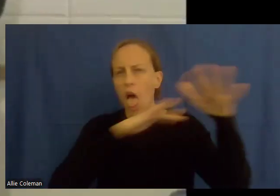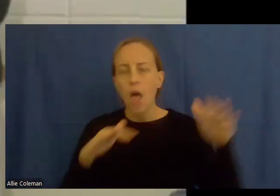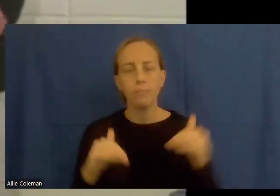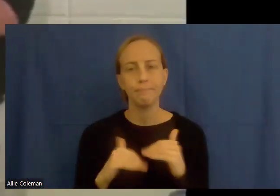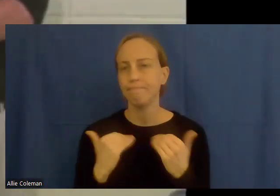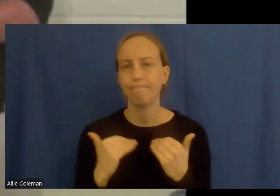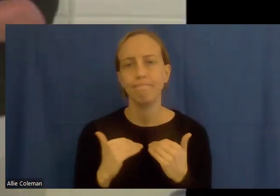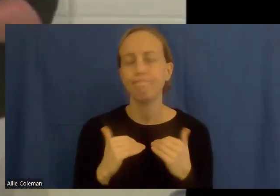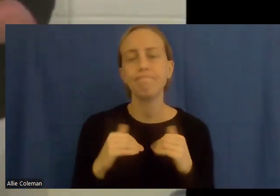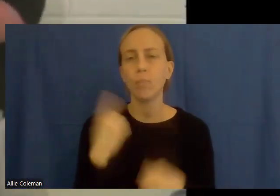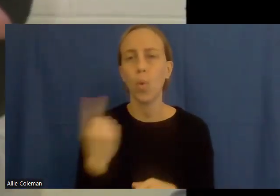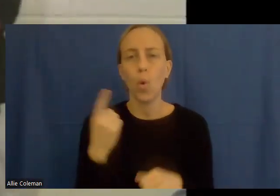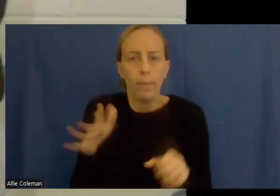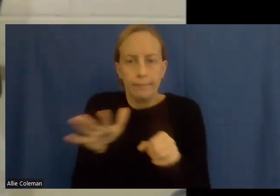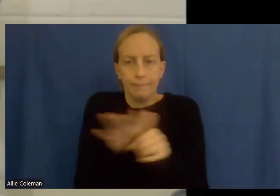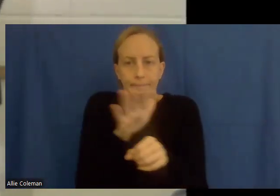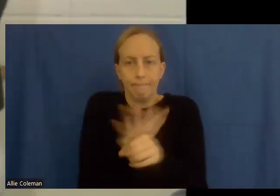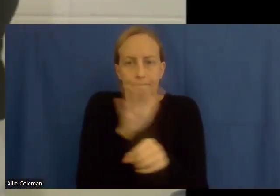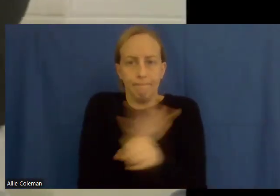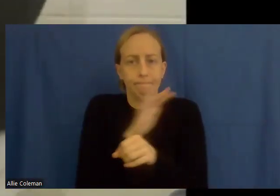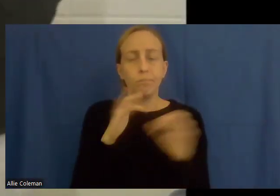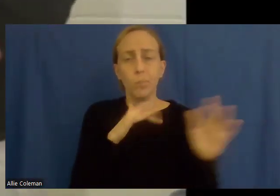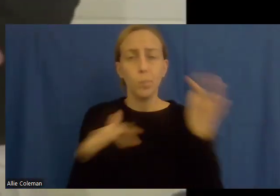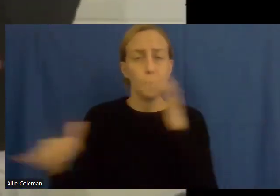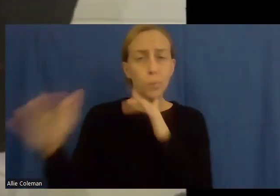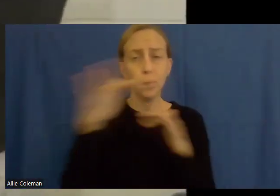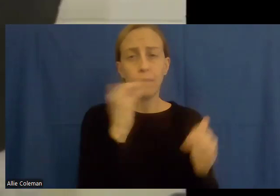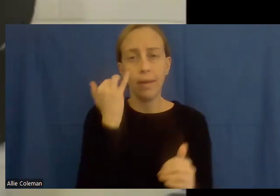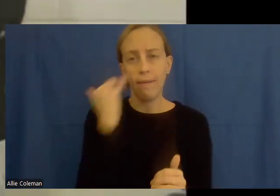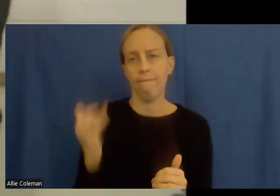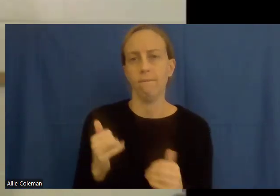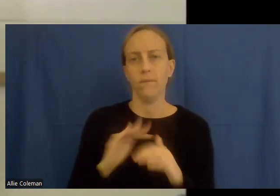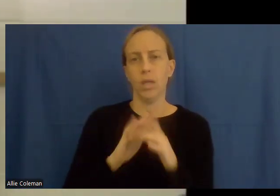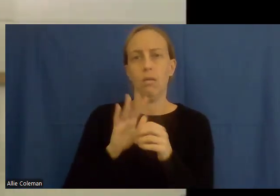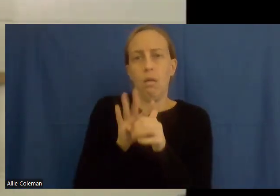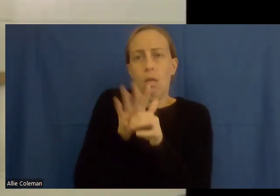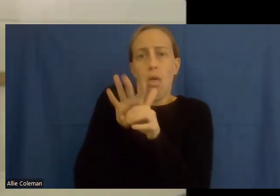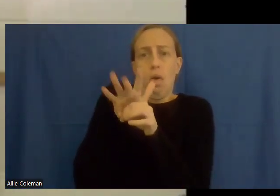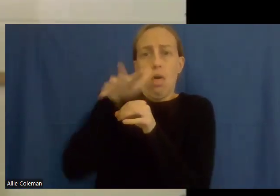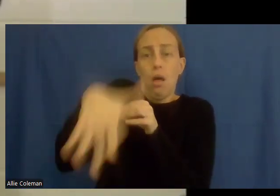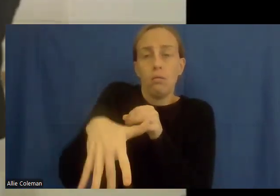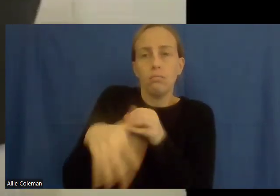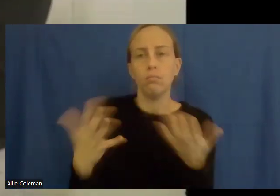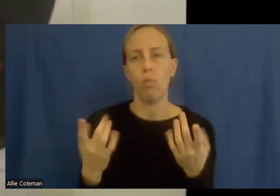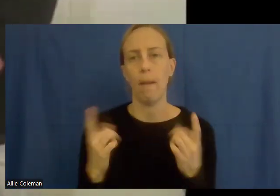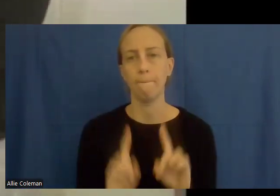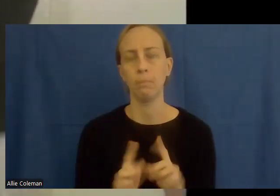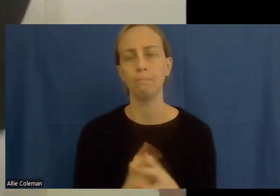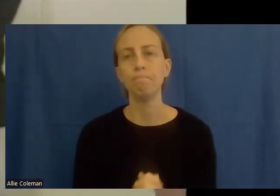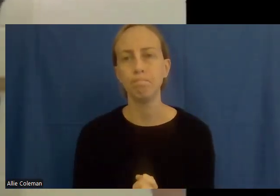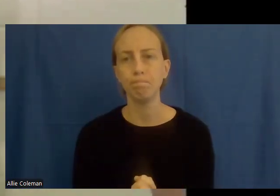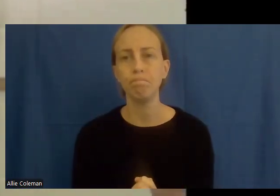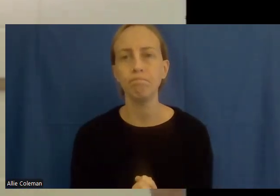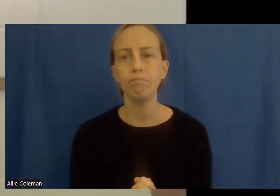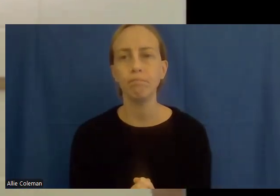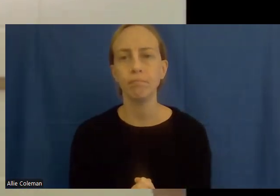the point where it loses its ability to hold water vapor, what does it do?